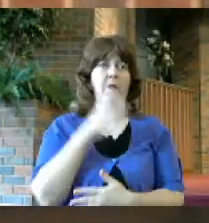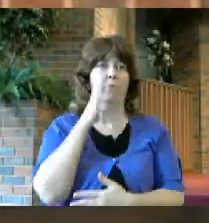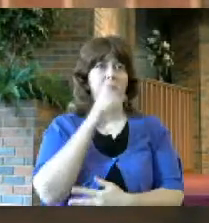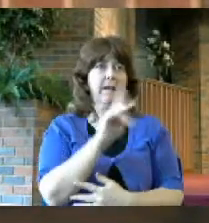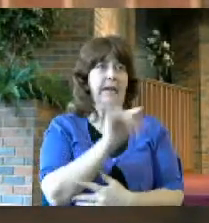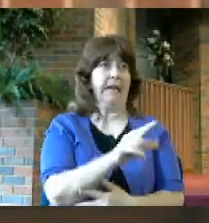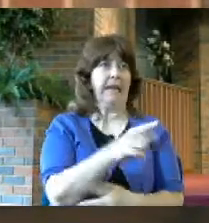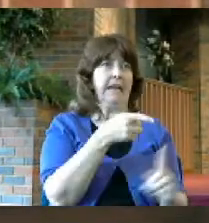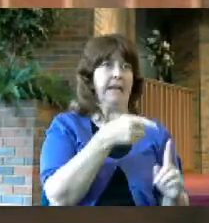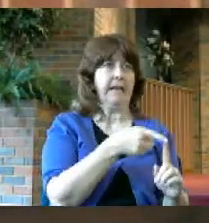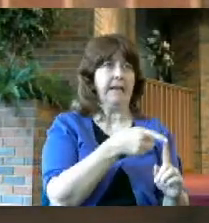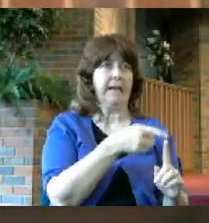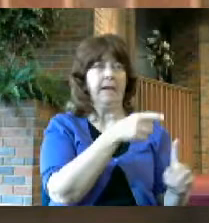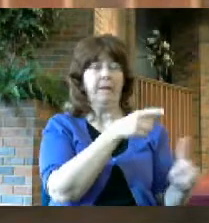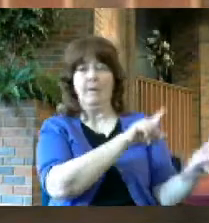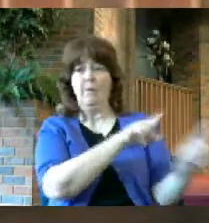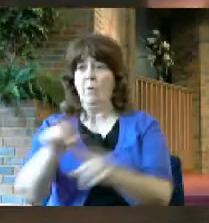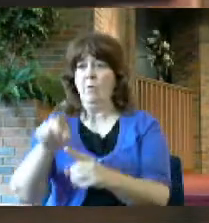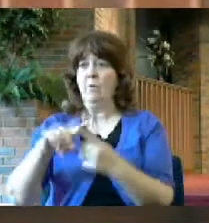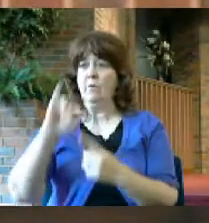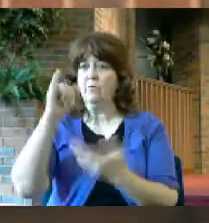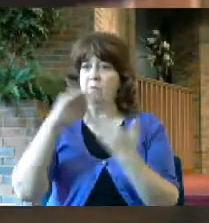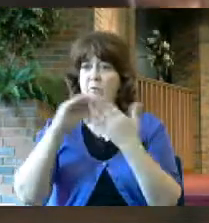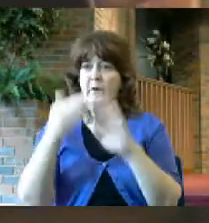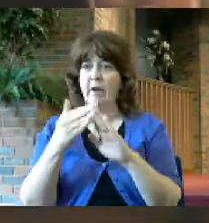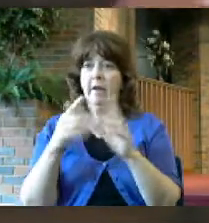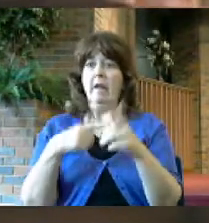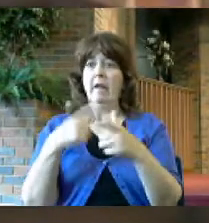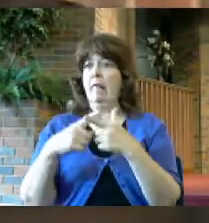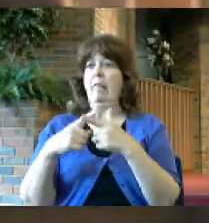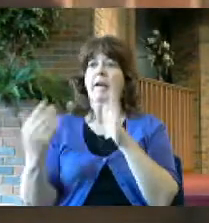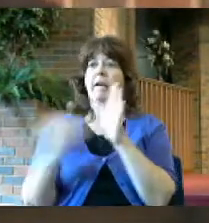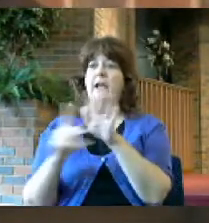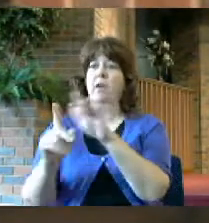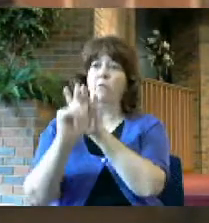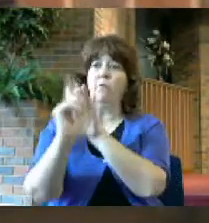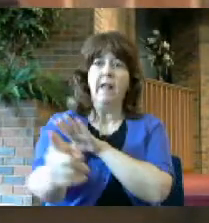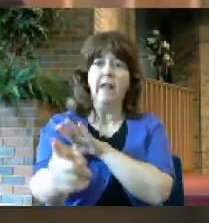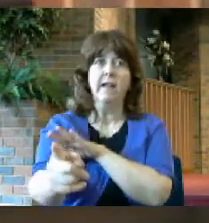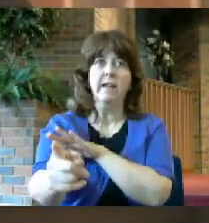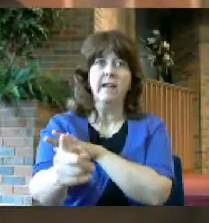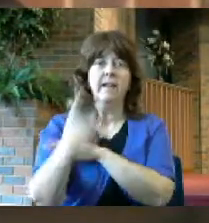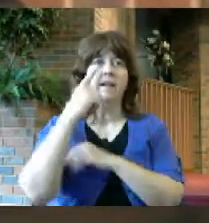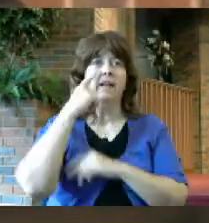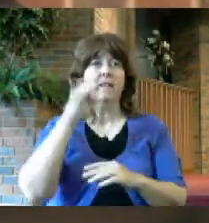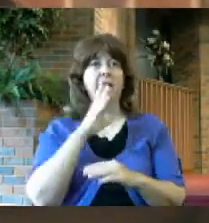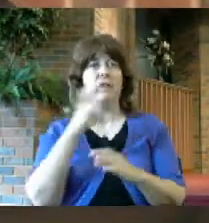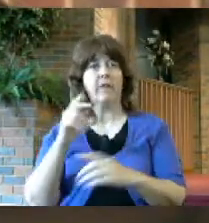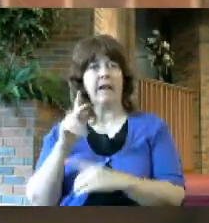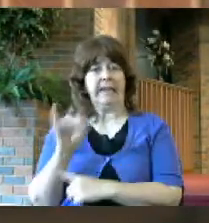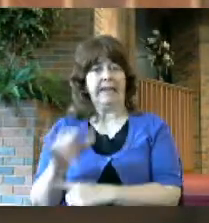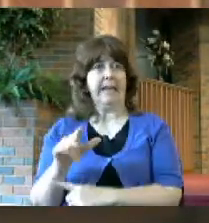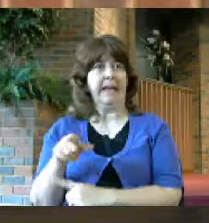comes to Jerusalem, he has to run from Jerusalem because they threaten to kill him there. Acts chapter 9,